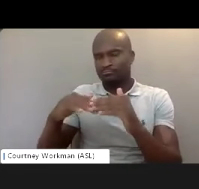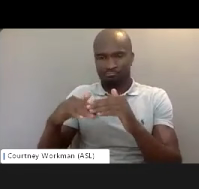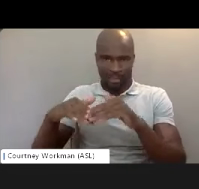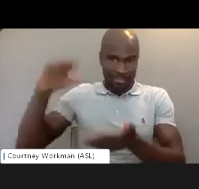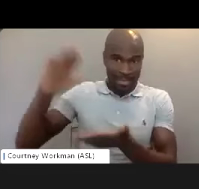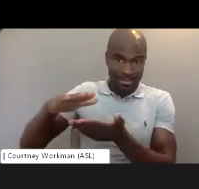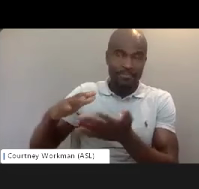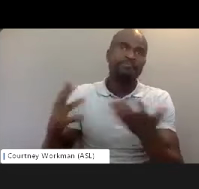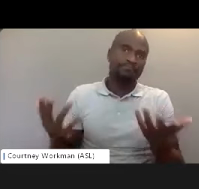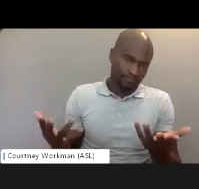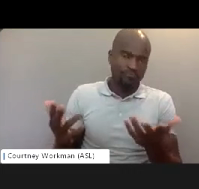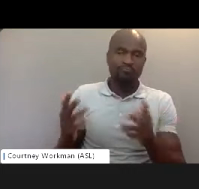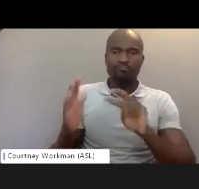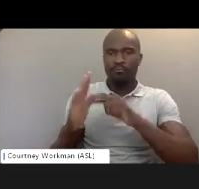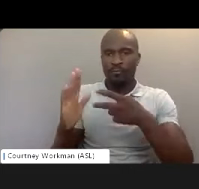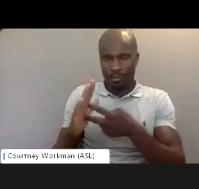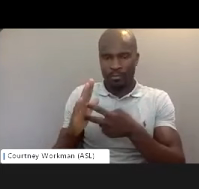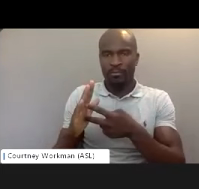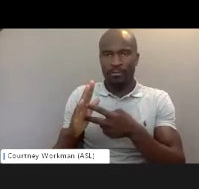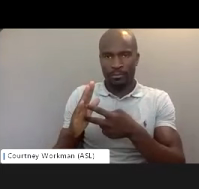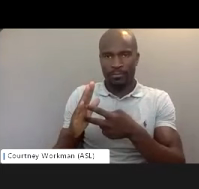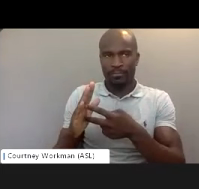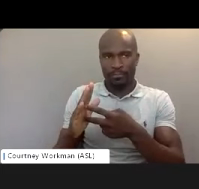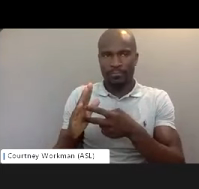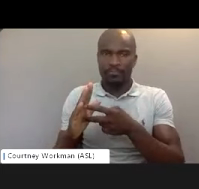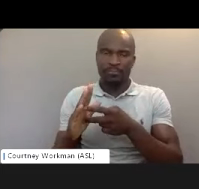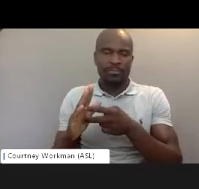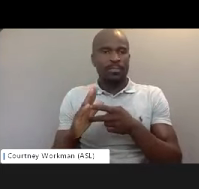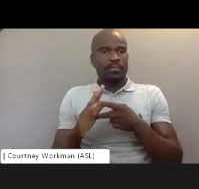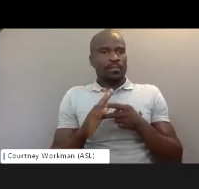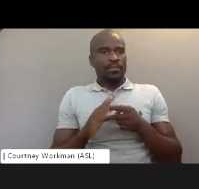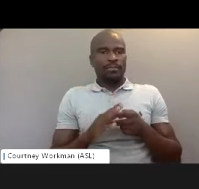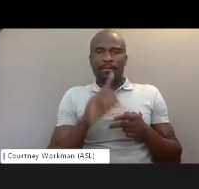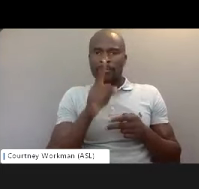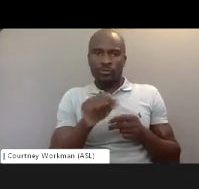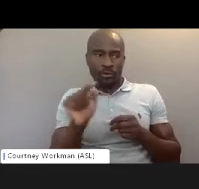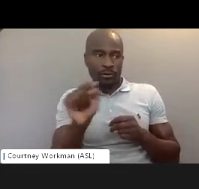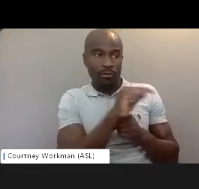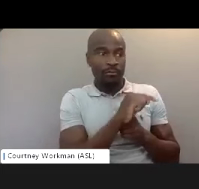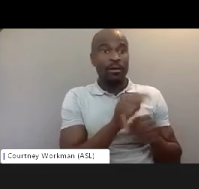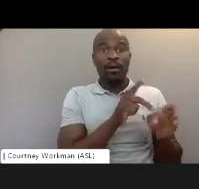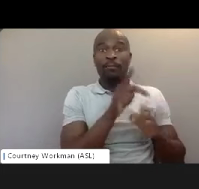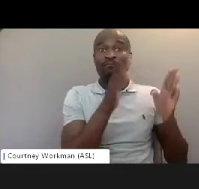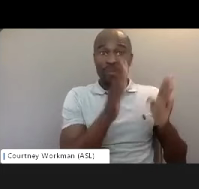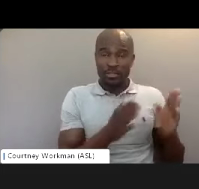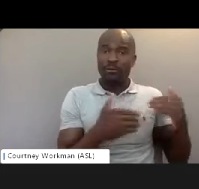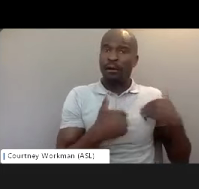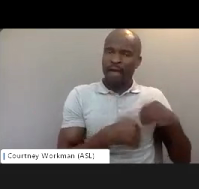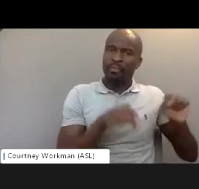of us have said, it's providers that are able to provide that evidence-based one-on-one treatment, but also